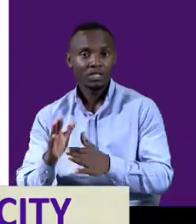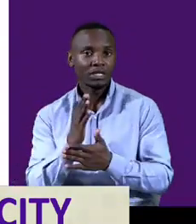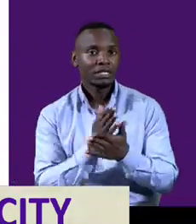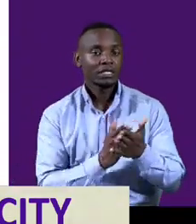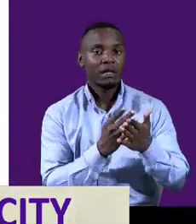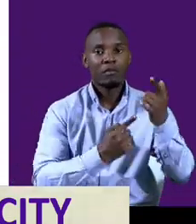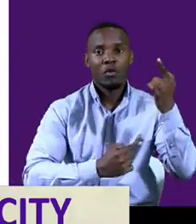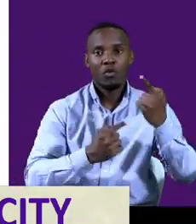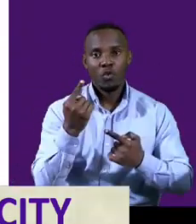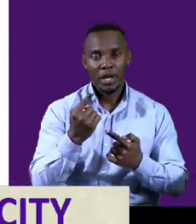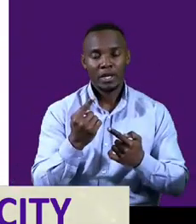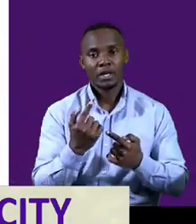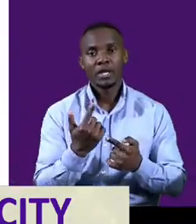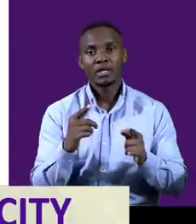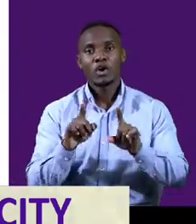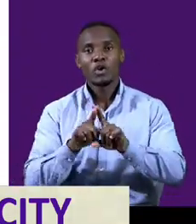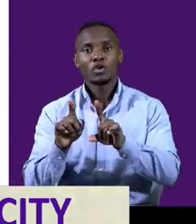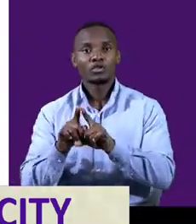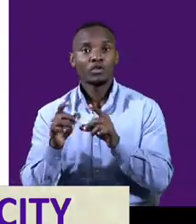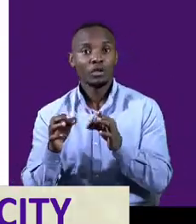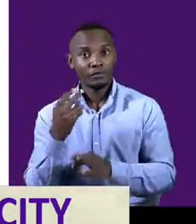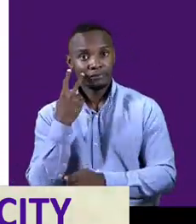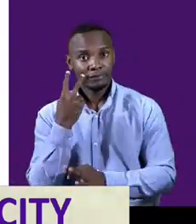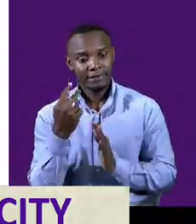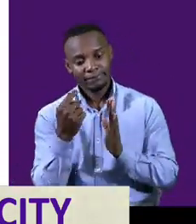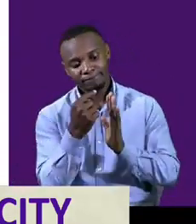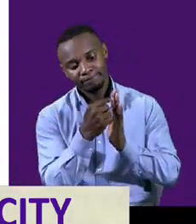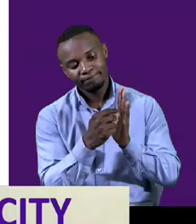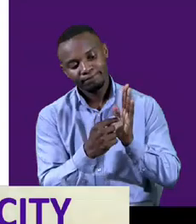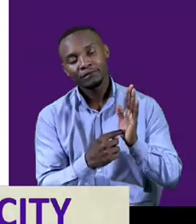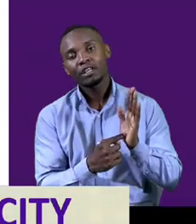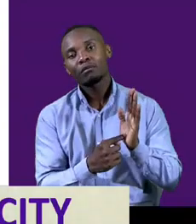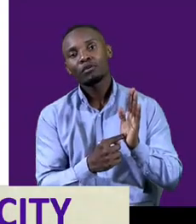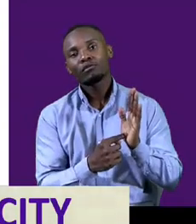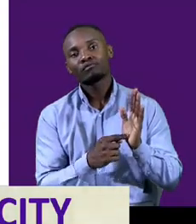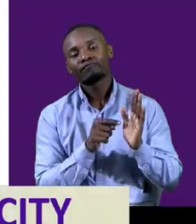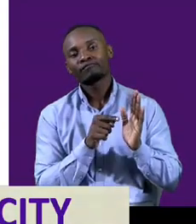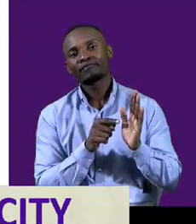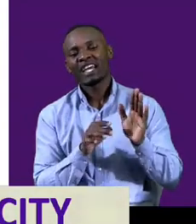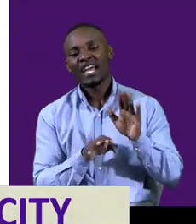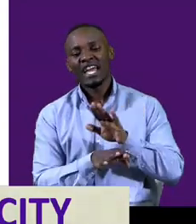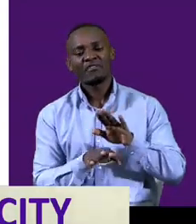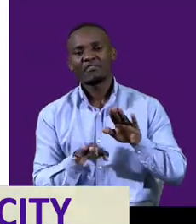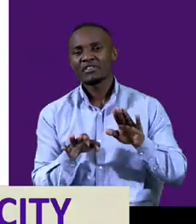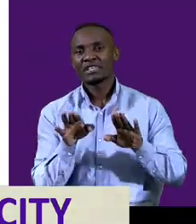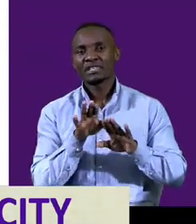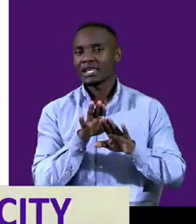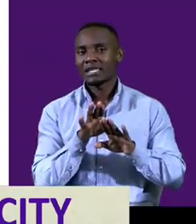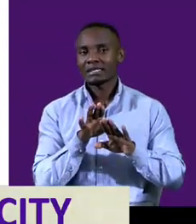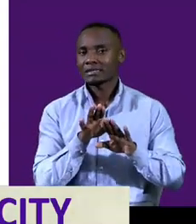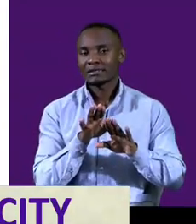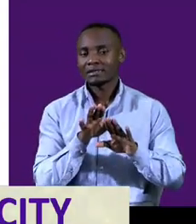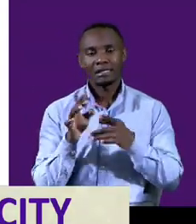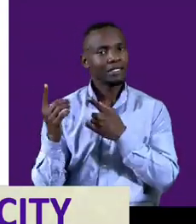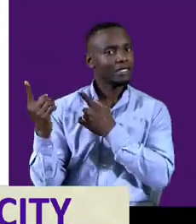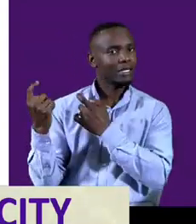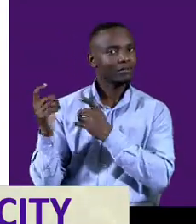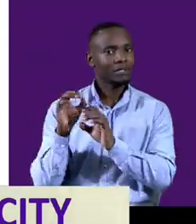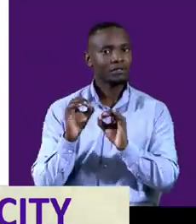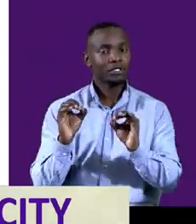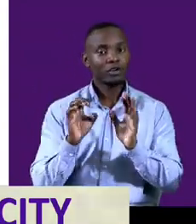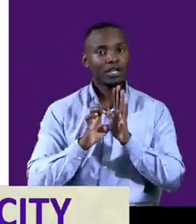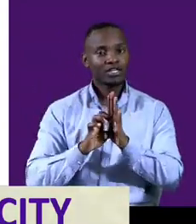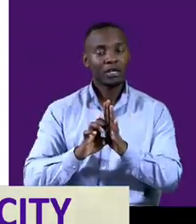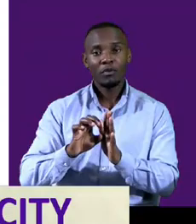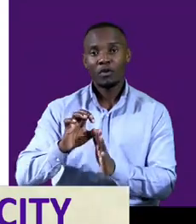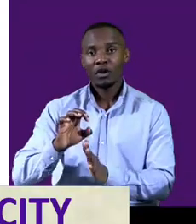winning, and when you look at the table, everything is not as expected, because you find that FC Atalanta